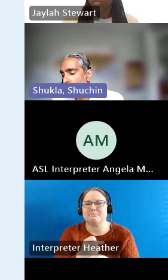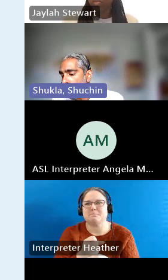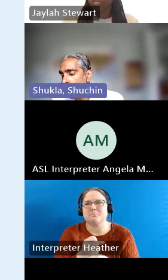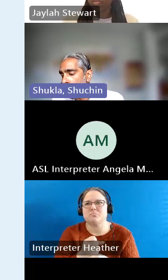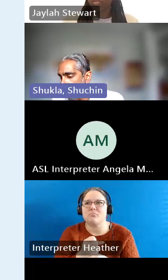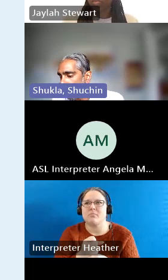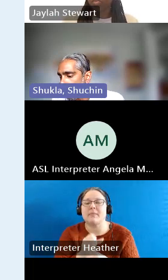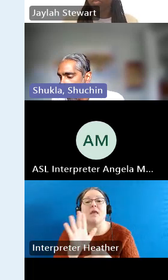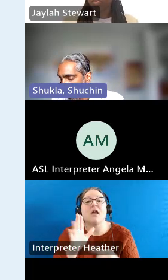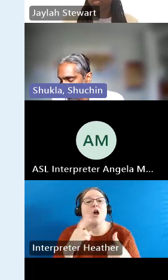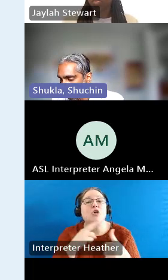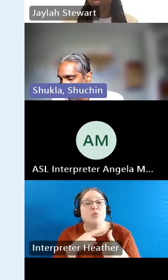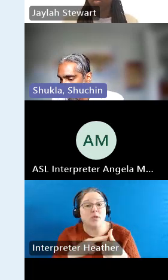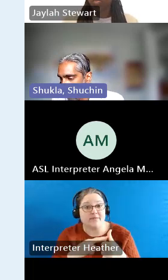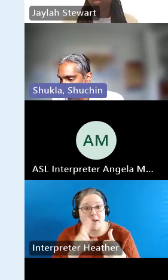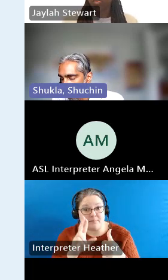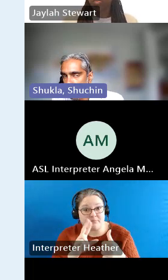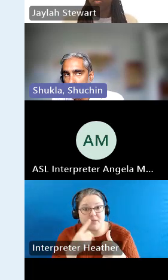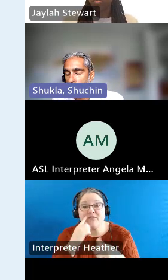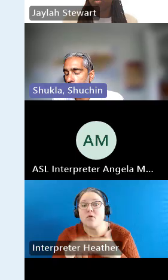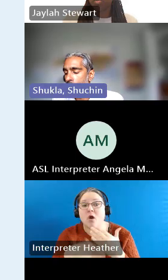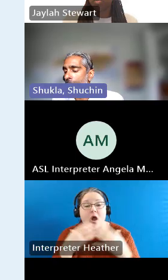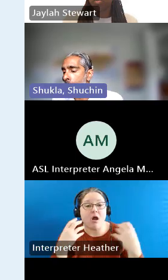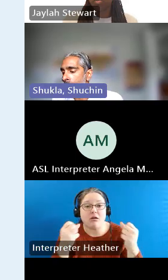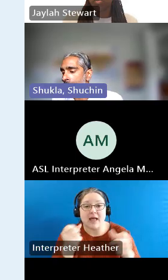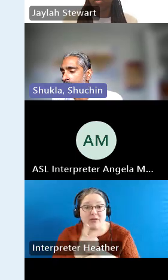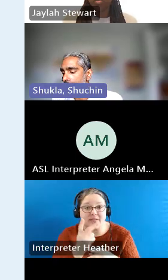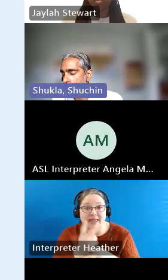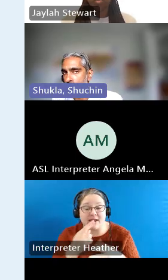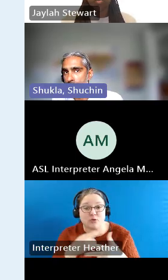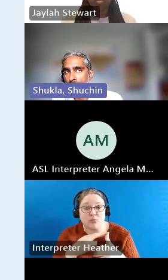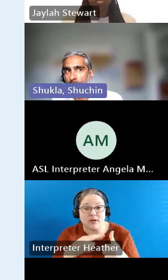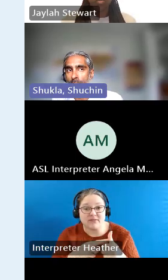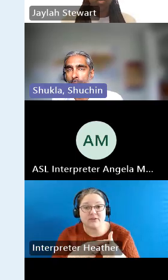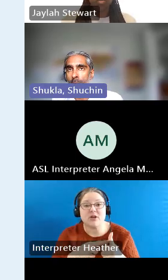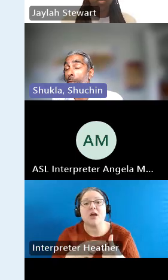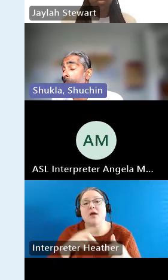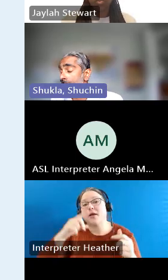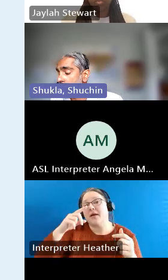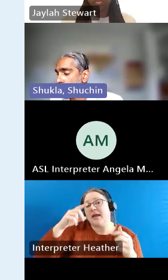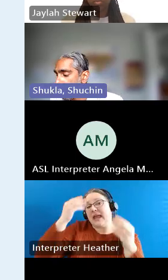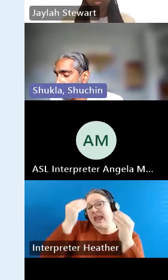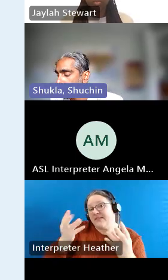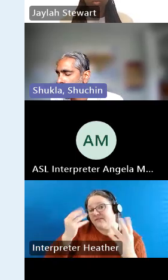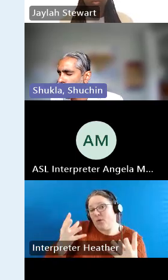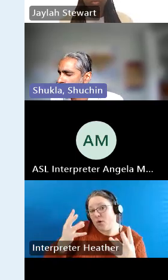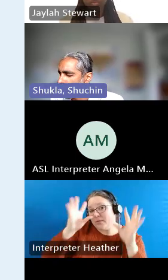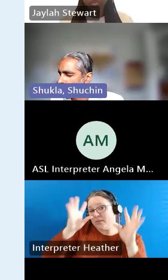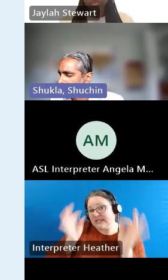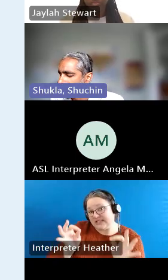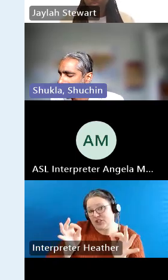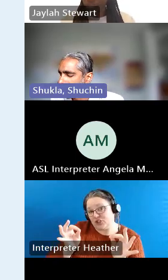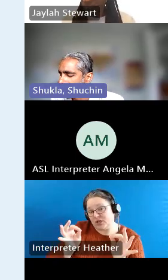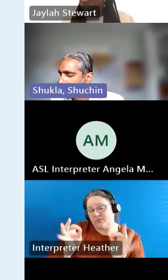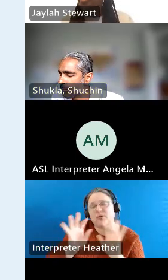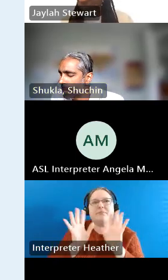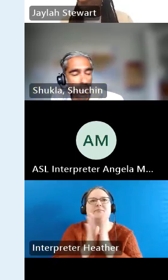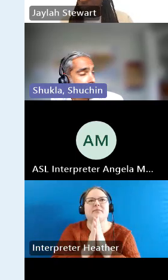The rule of thumb in all of healthcare in America is informed consent and informed decision-making. I'm